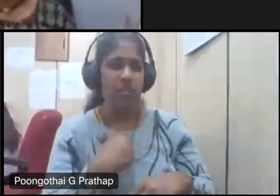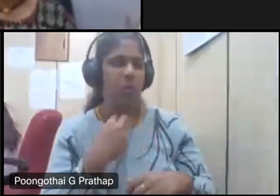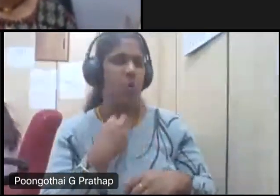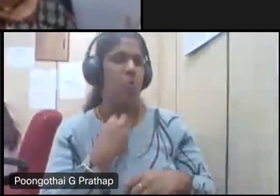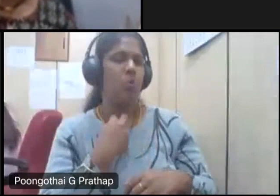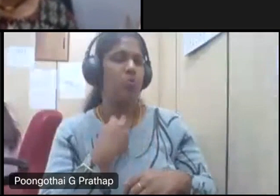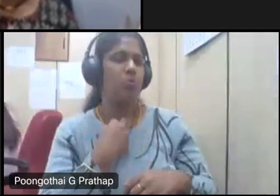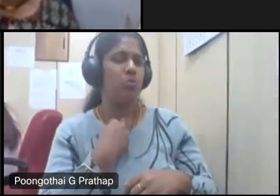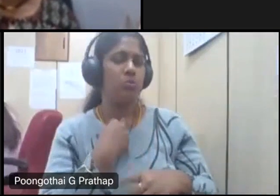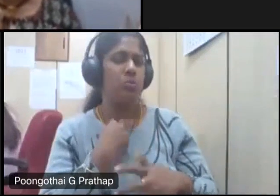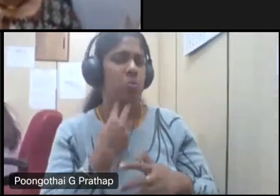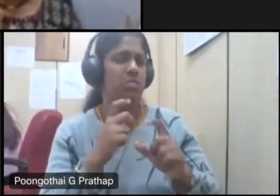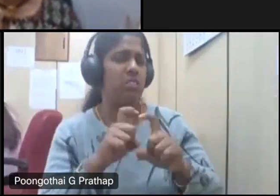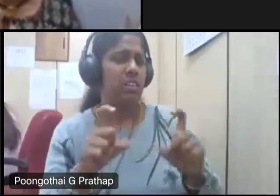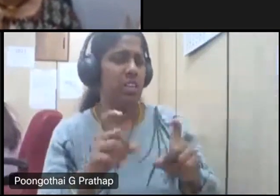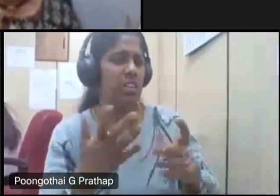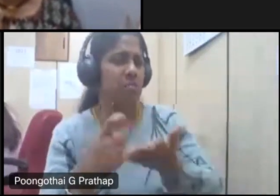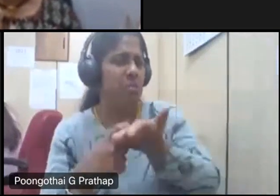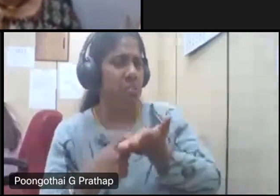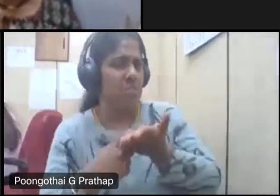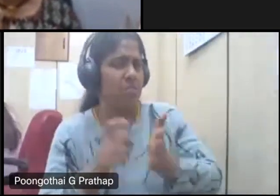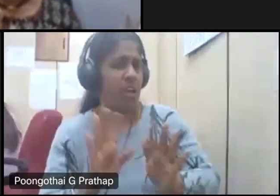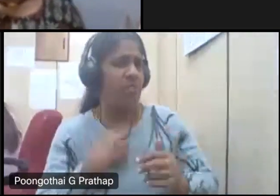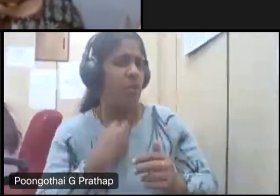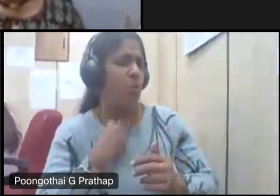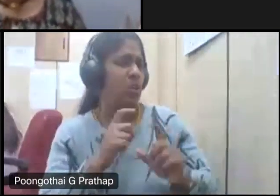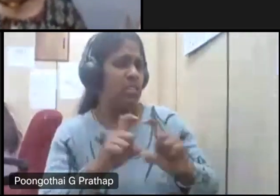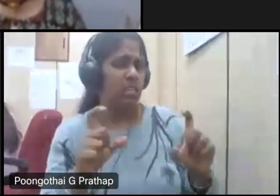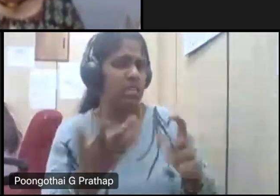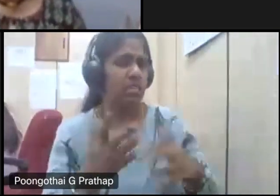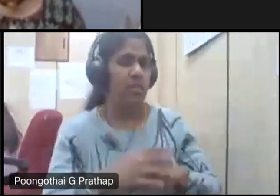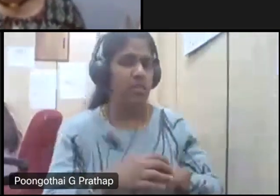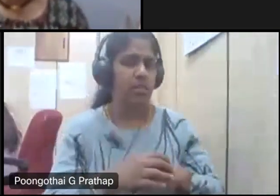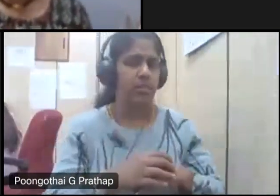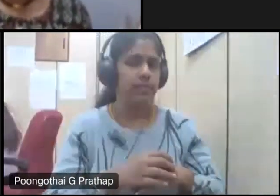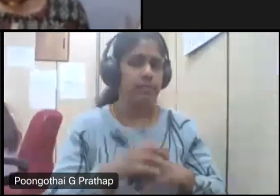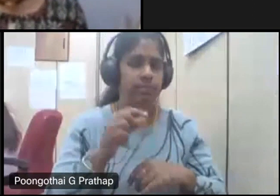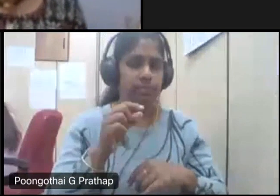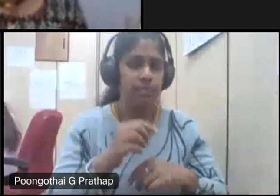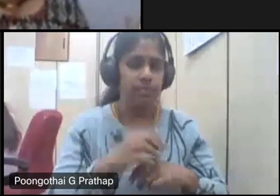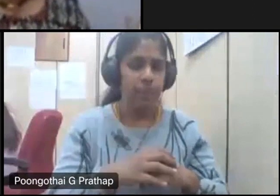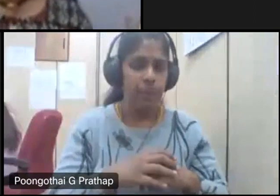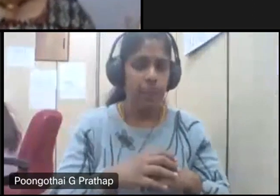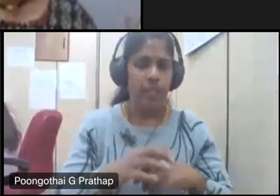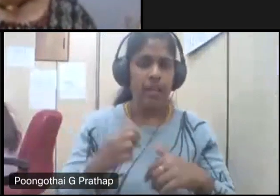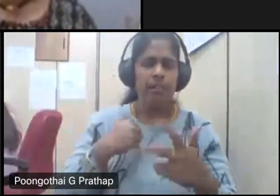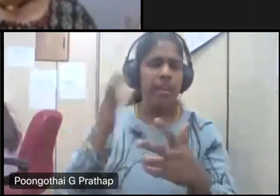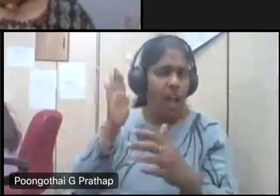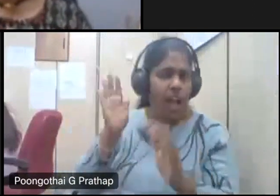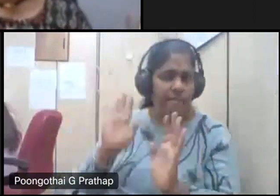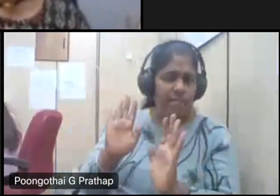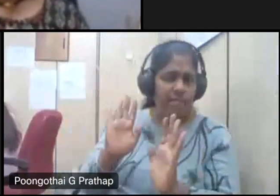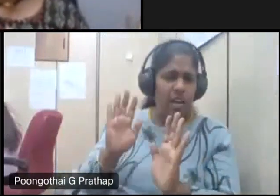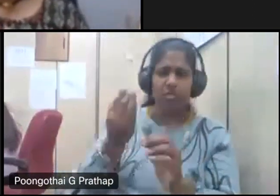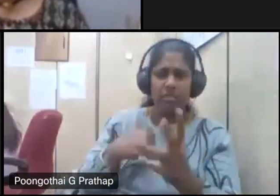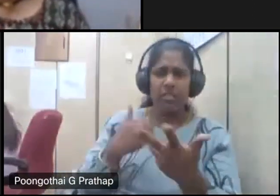not clear. So could you just probably... Hello? We can hear you, but some of them, and they